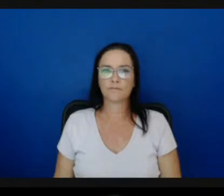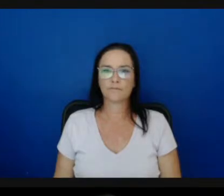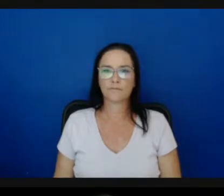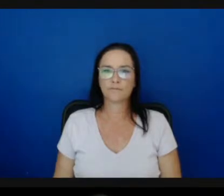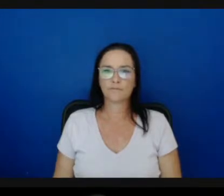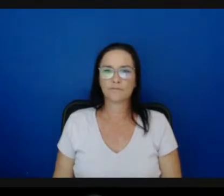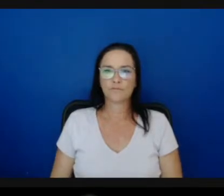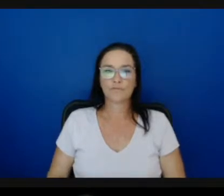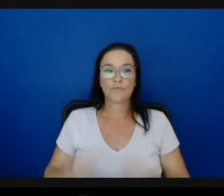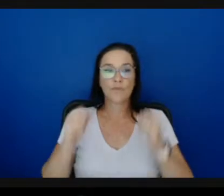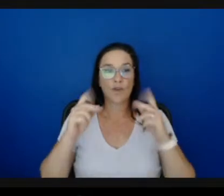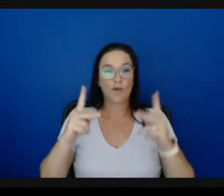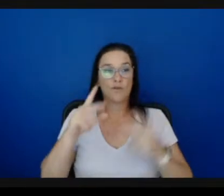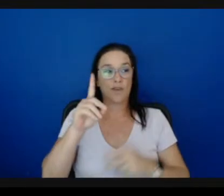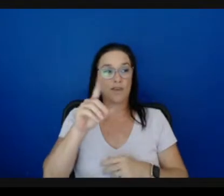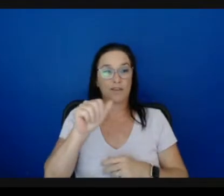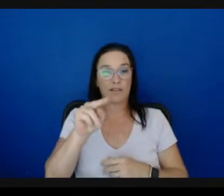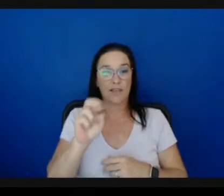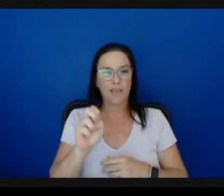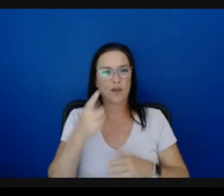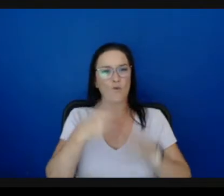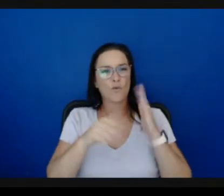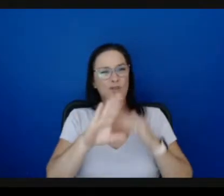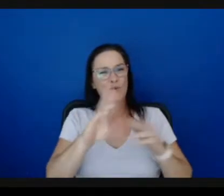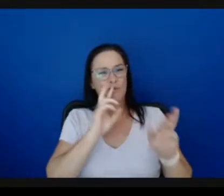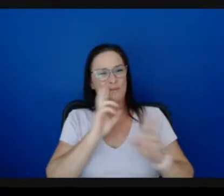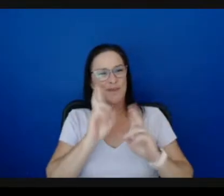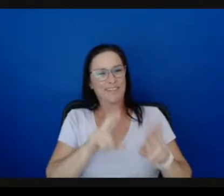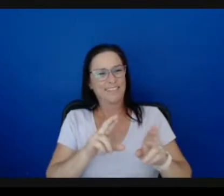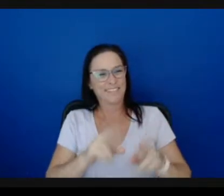All right, Dane. What's your reaction?